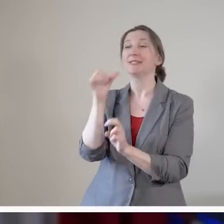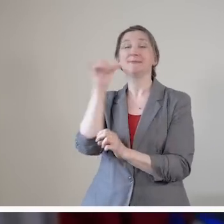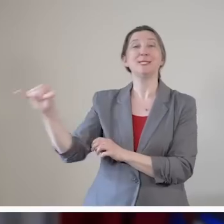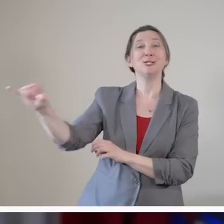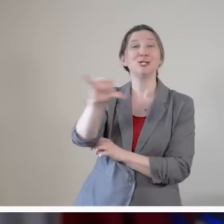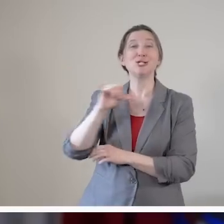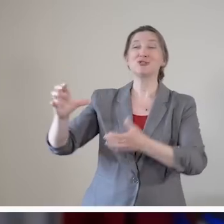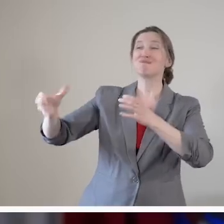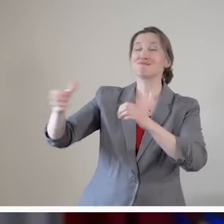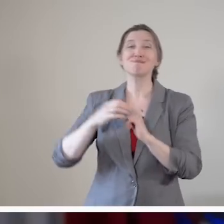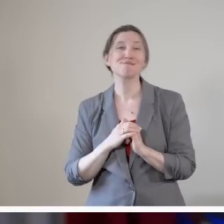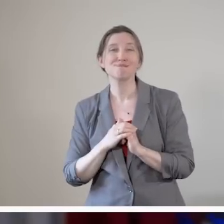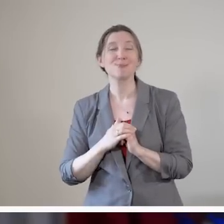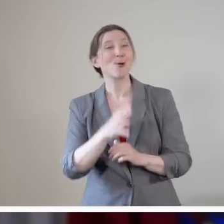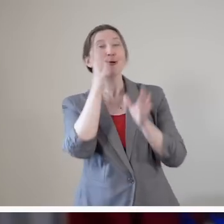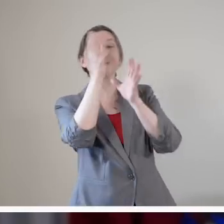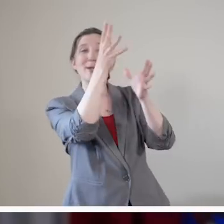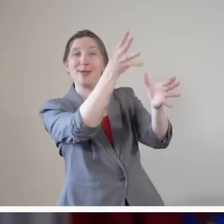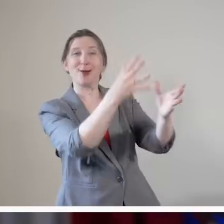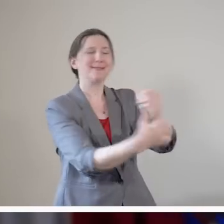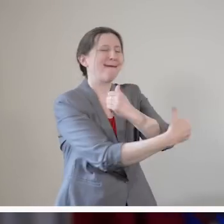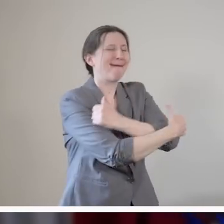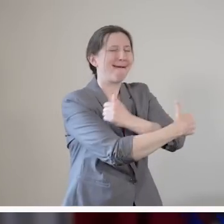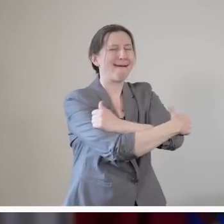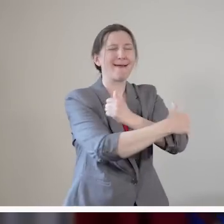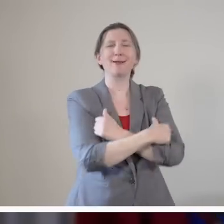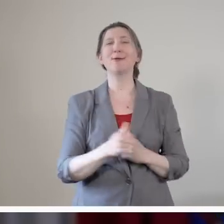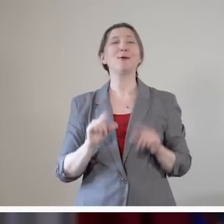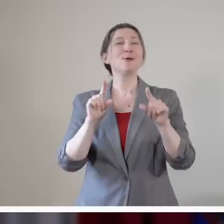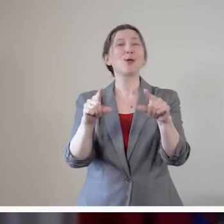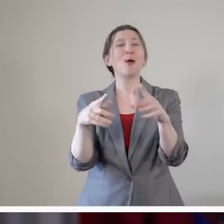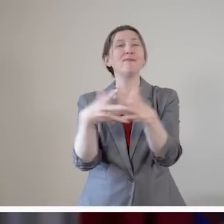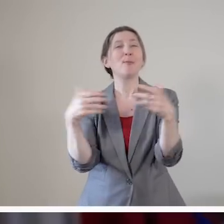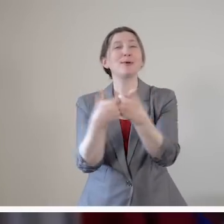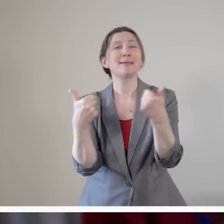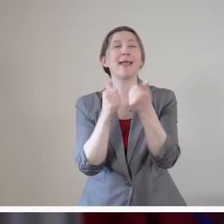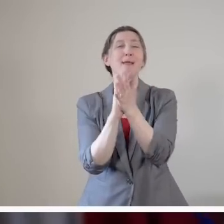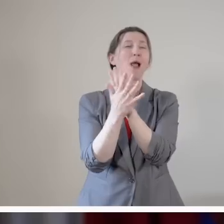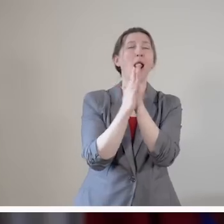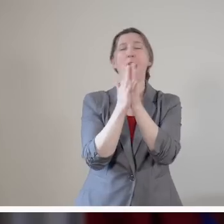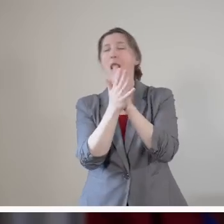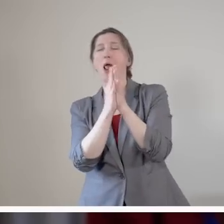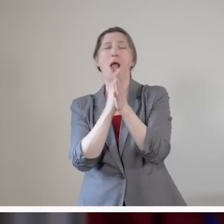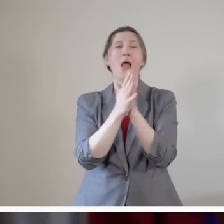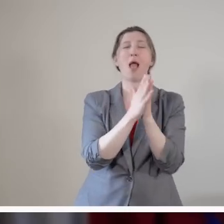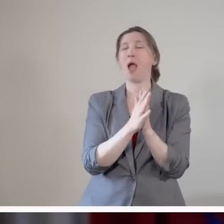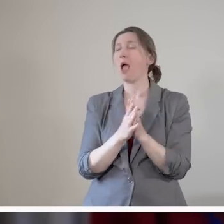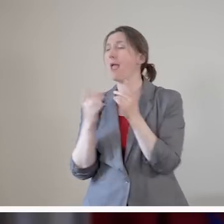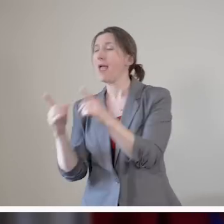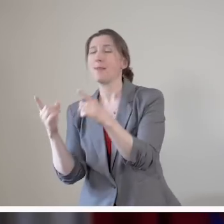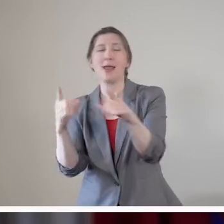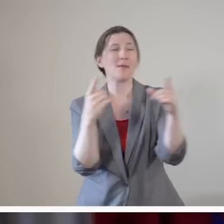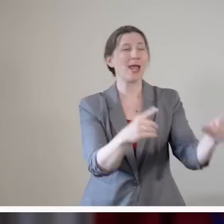or hugging my grandparents, or being crammed through the gates of Camp Randall to attend my first football game as